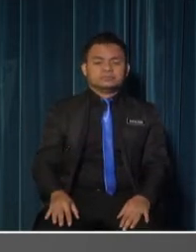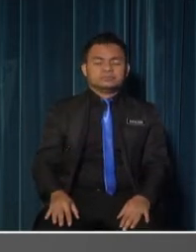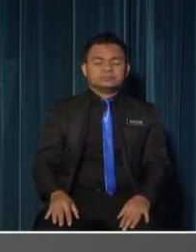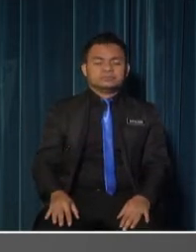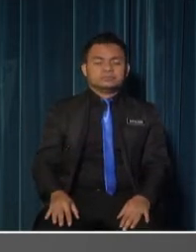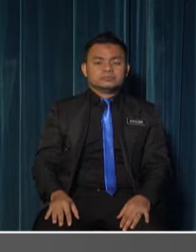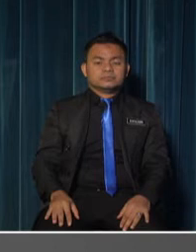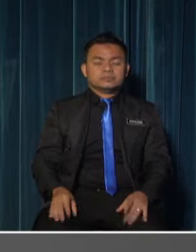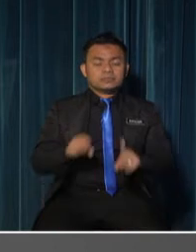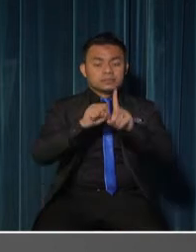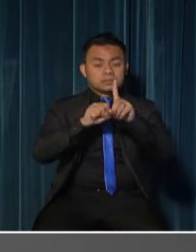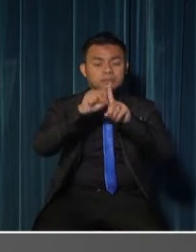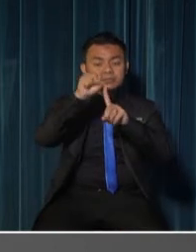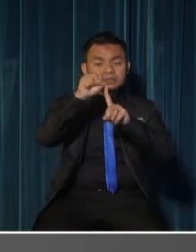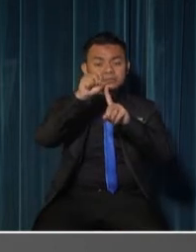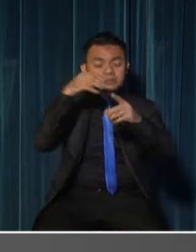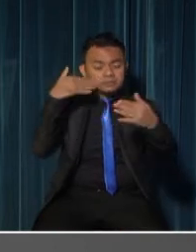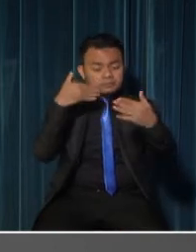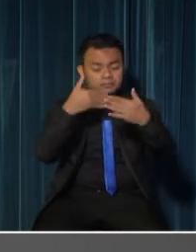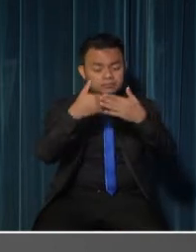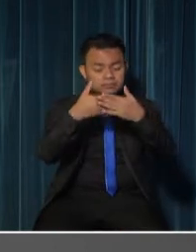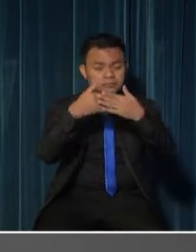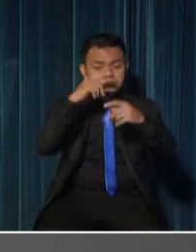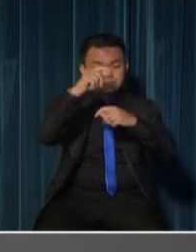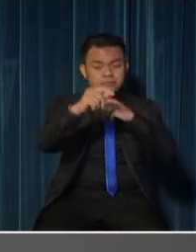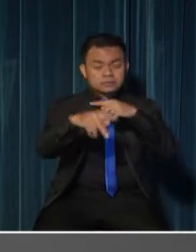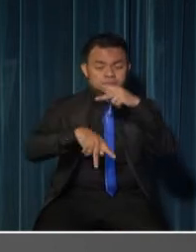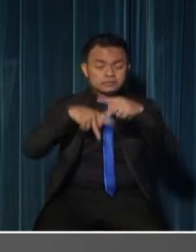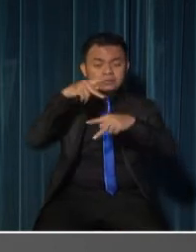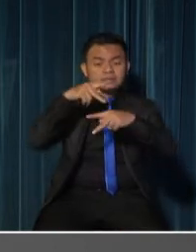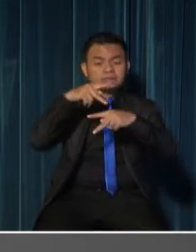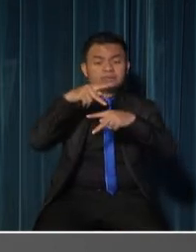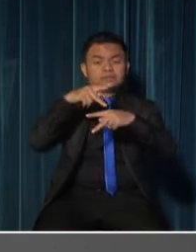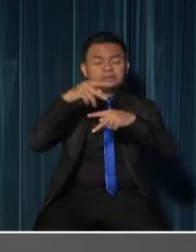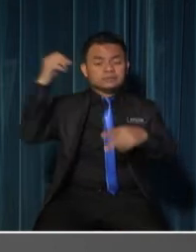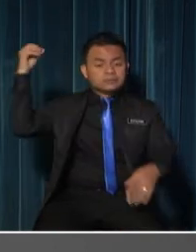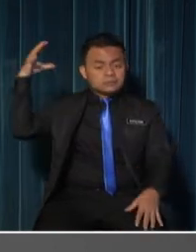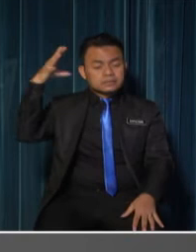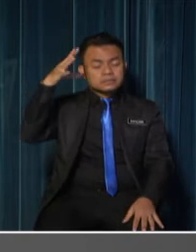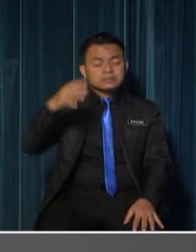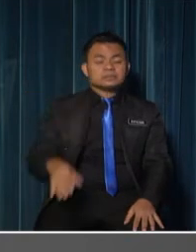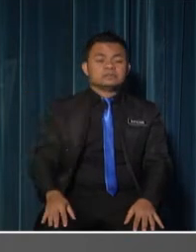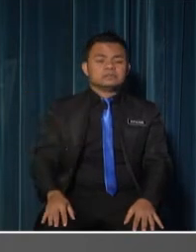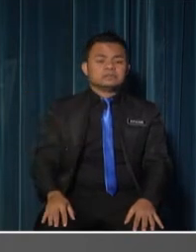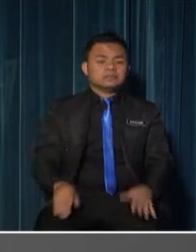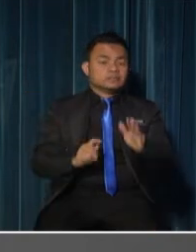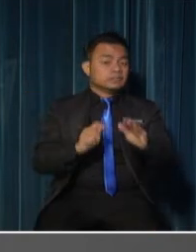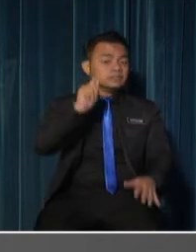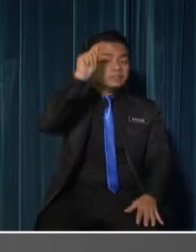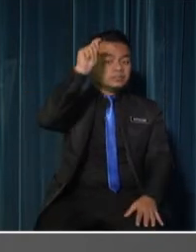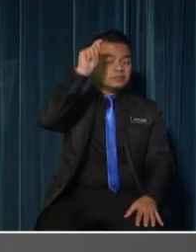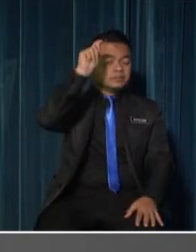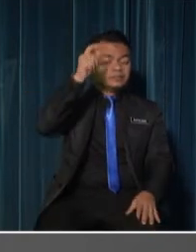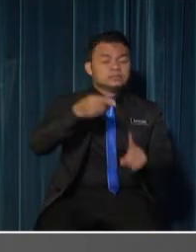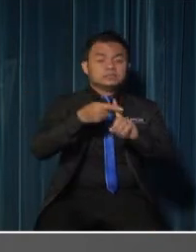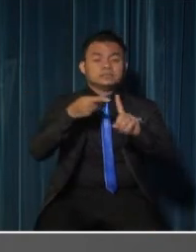The temperature of the nearest planet to the Sun is higher than the temperature of the